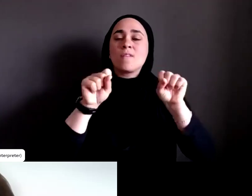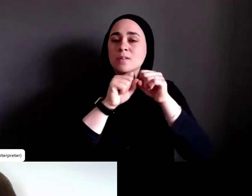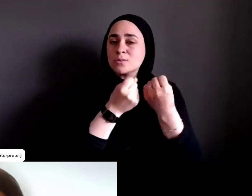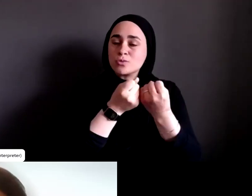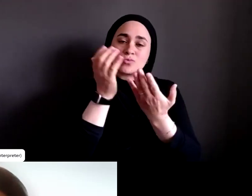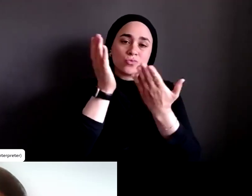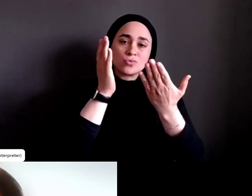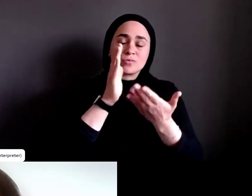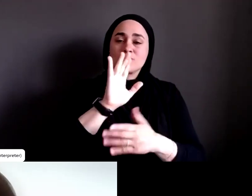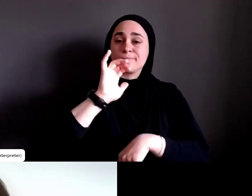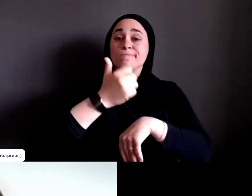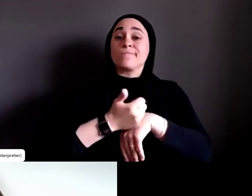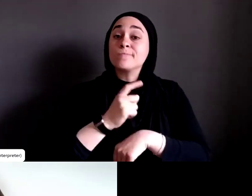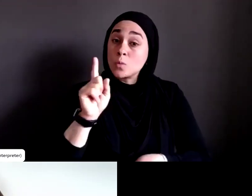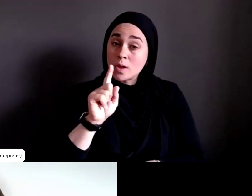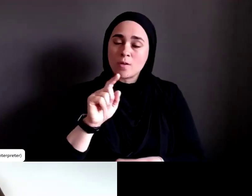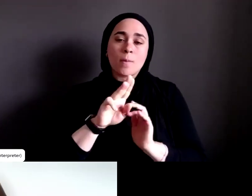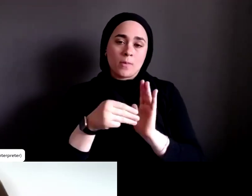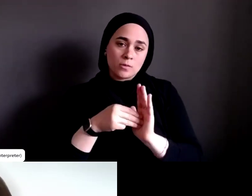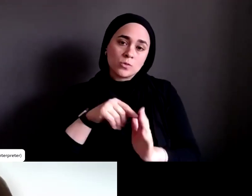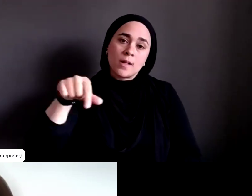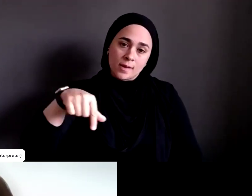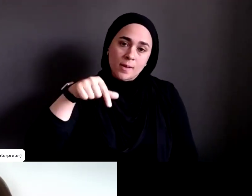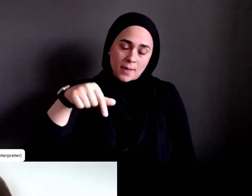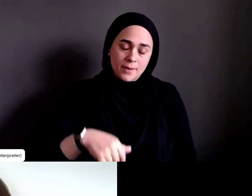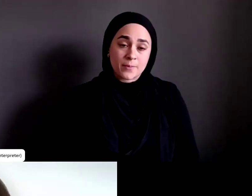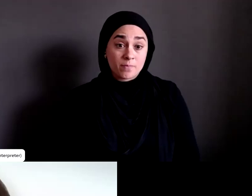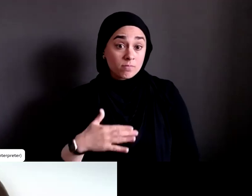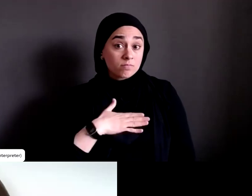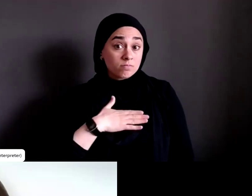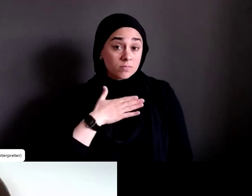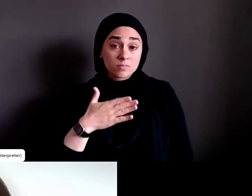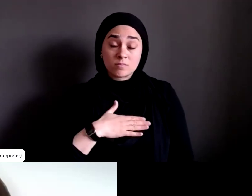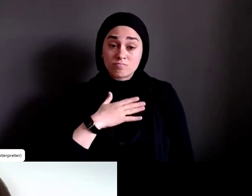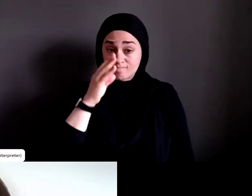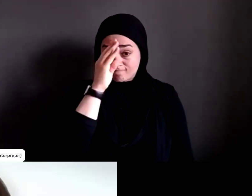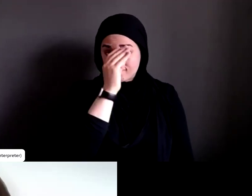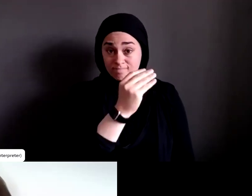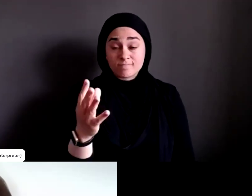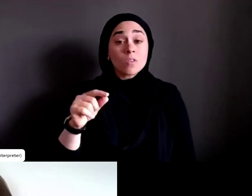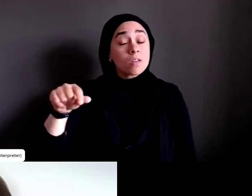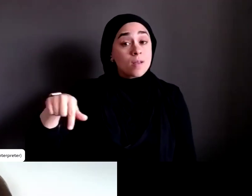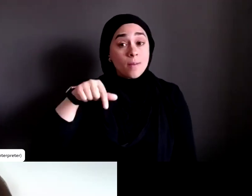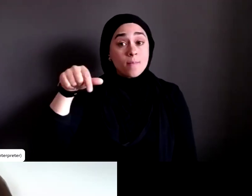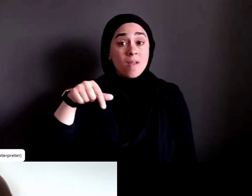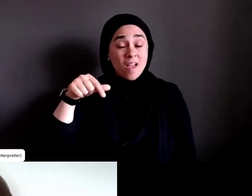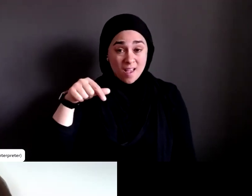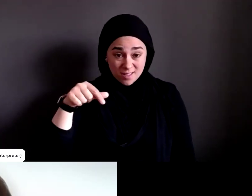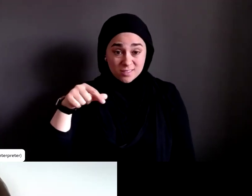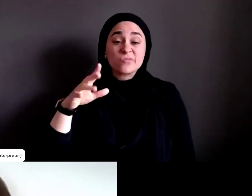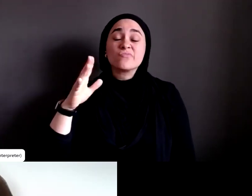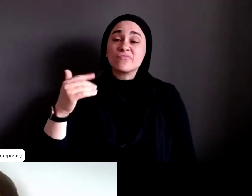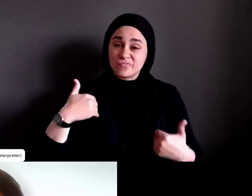establishment in Montreal, Quebec. I'm actually happy to share that Quebec has had an official action